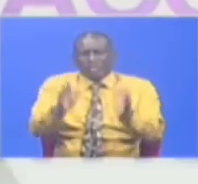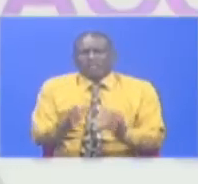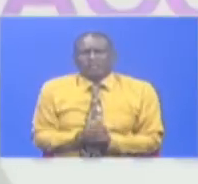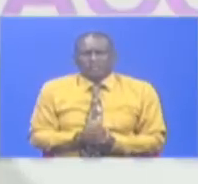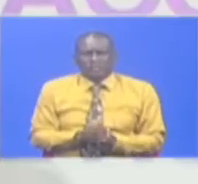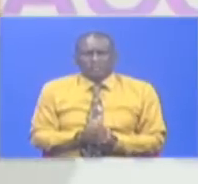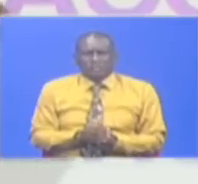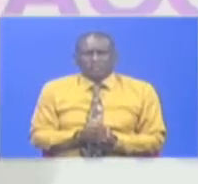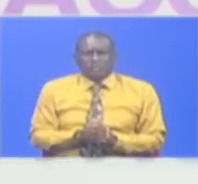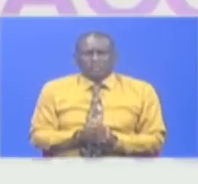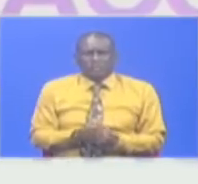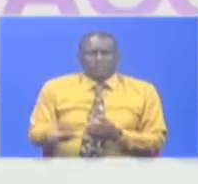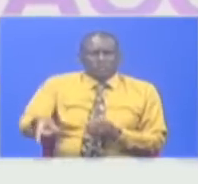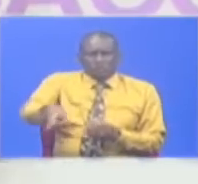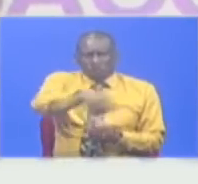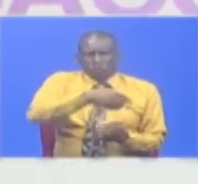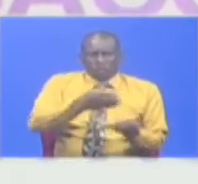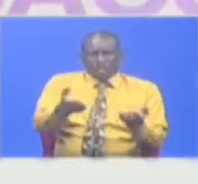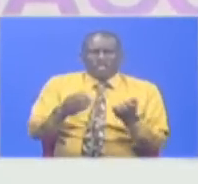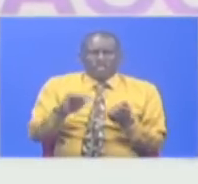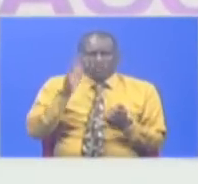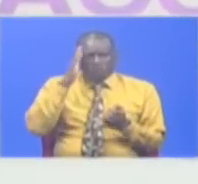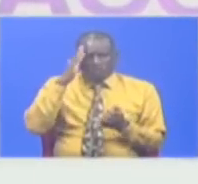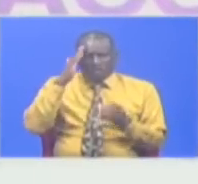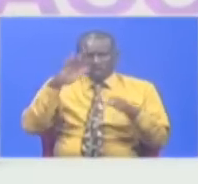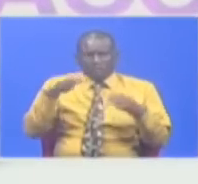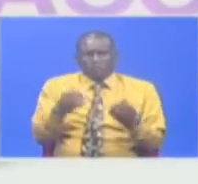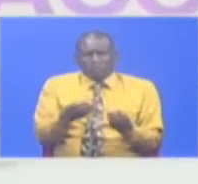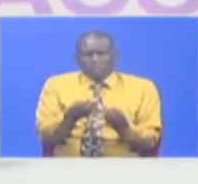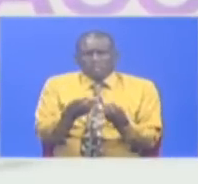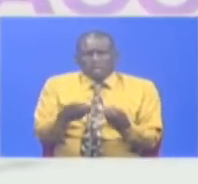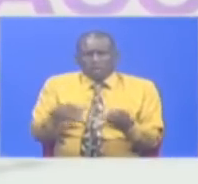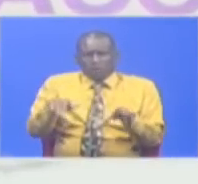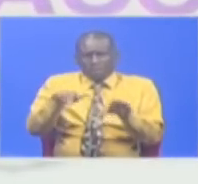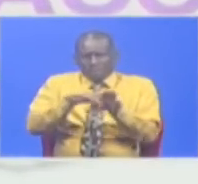should think of the plight of the many members